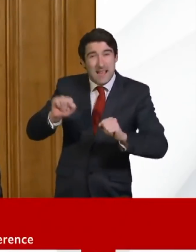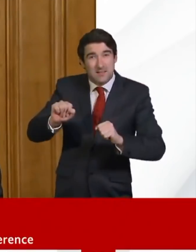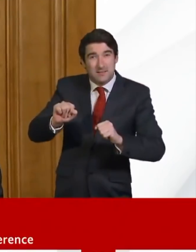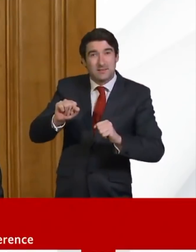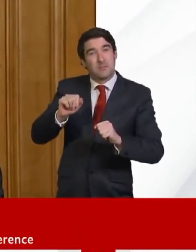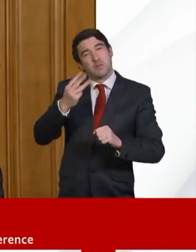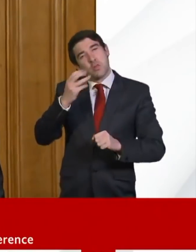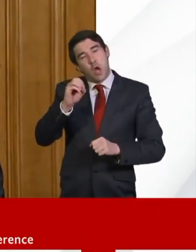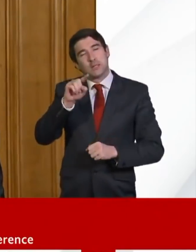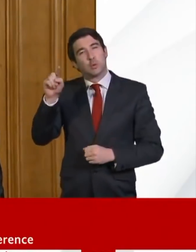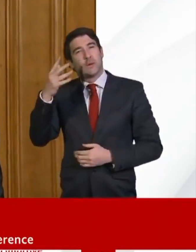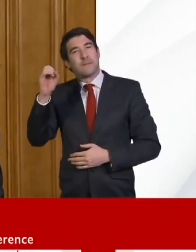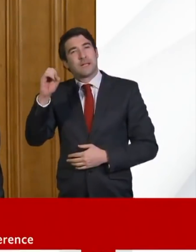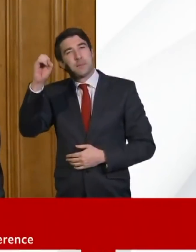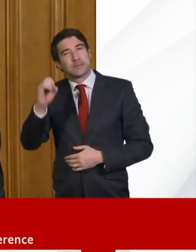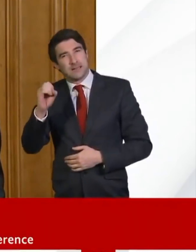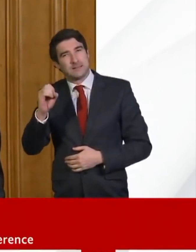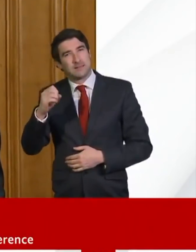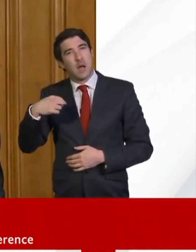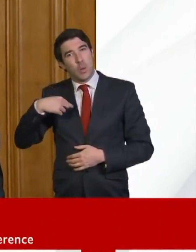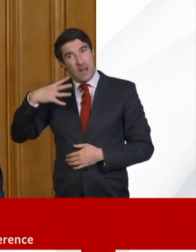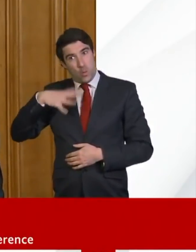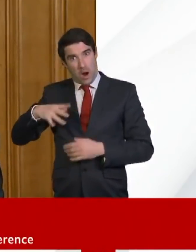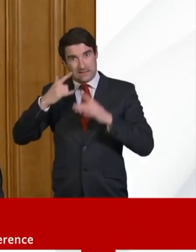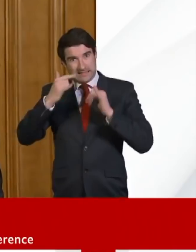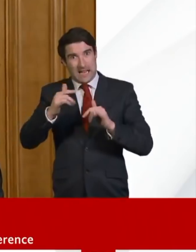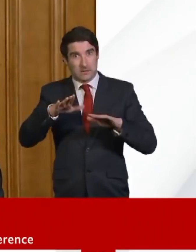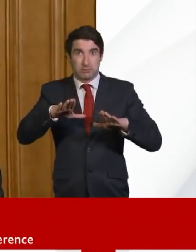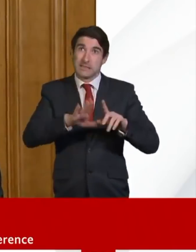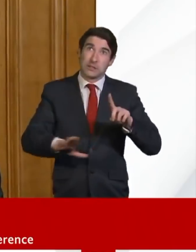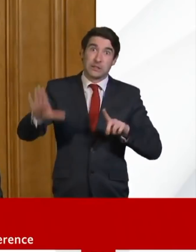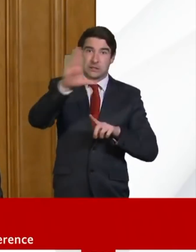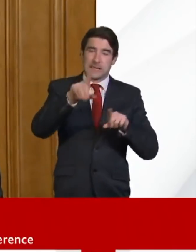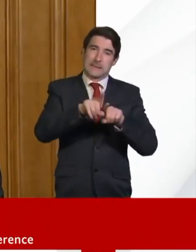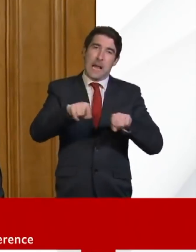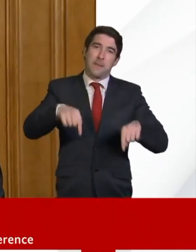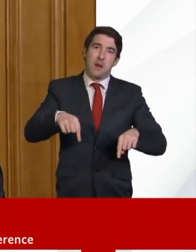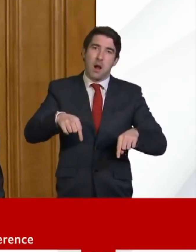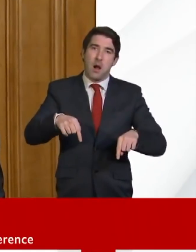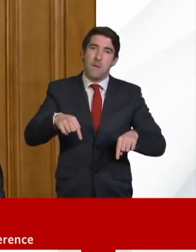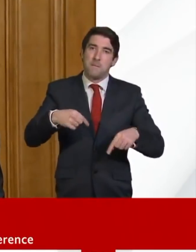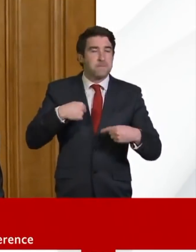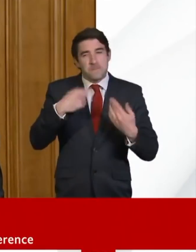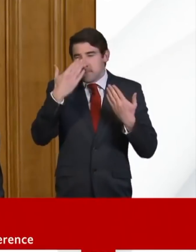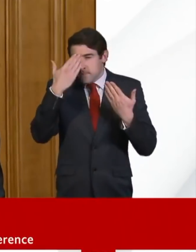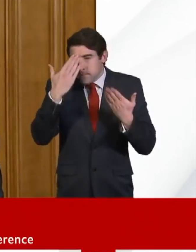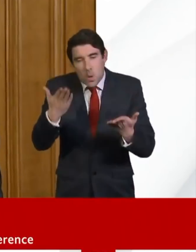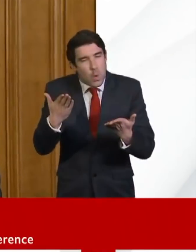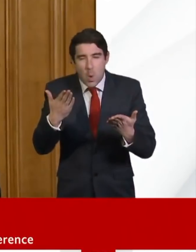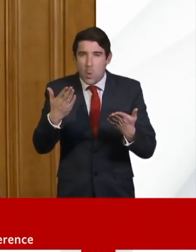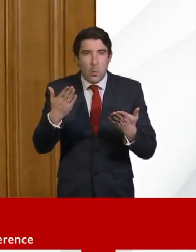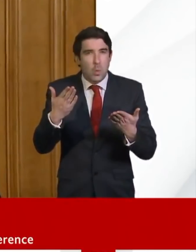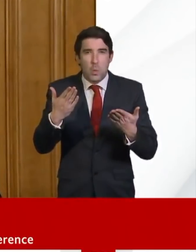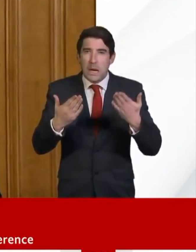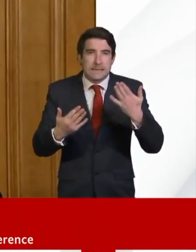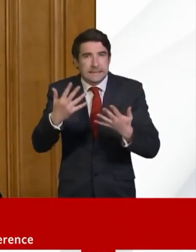high percentage, and most of the figures that come out so far are low single-digit percentages, but we need to see. There are a couple of